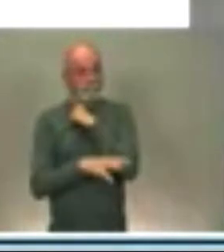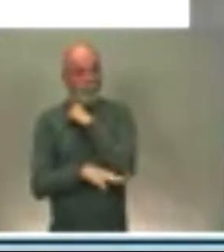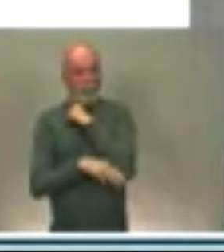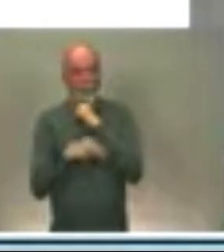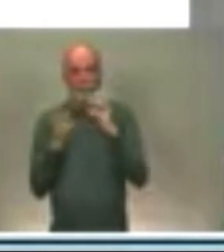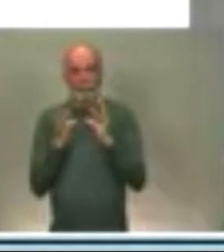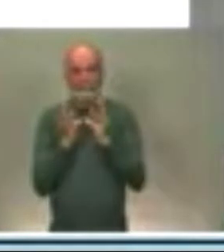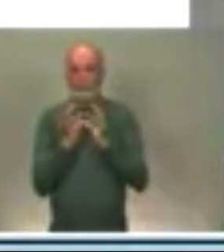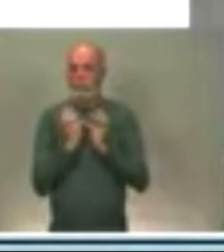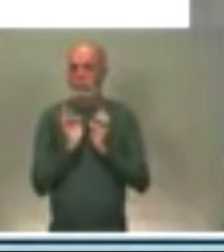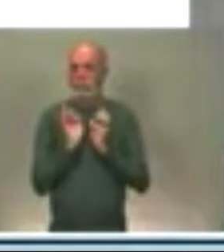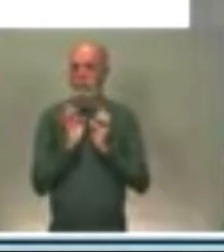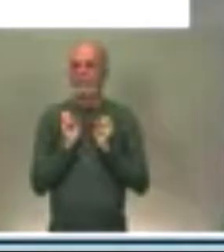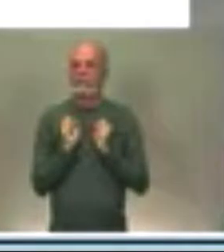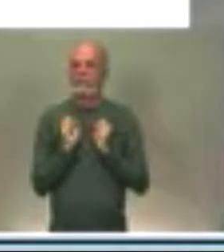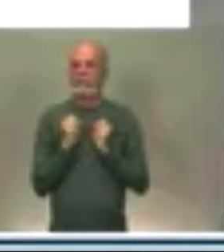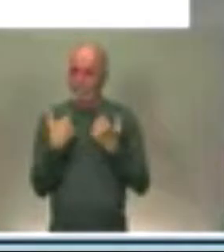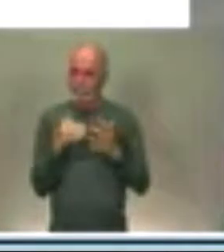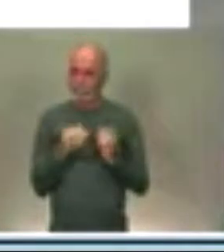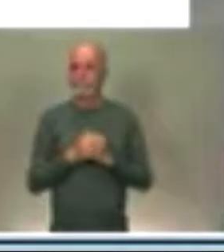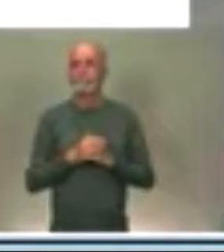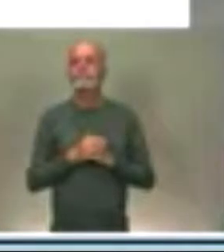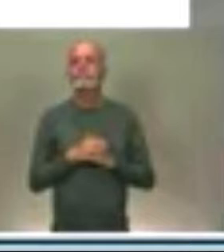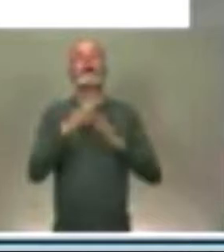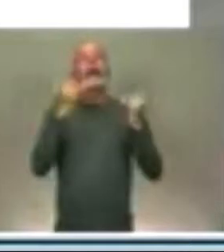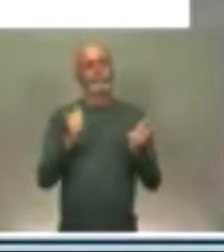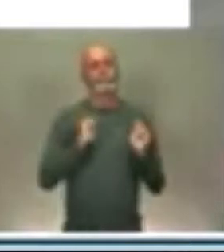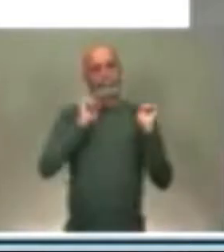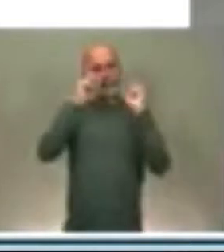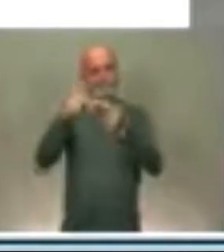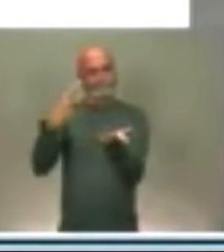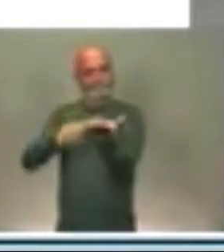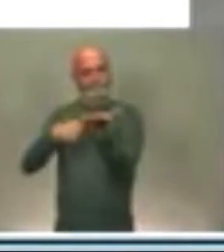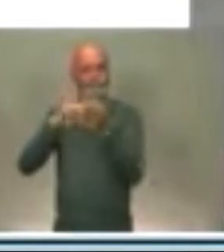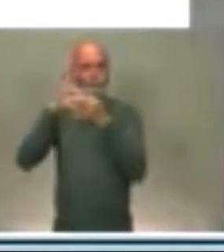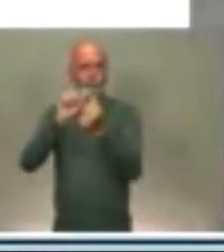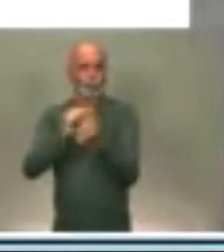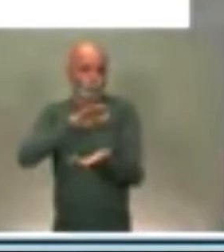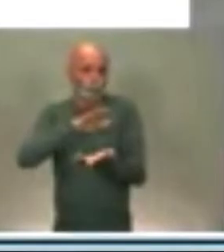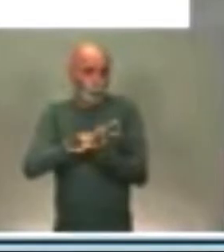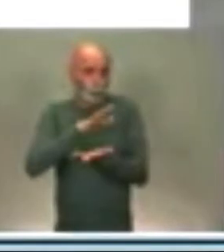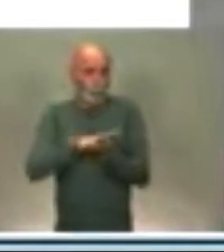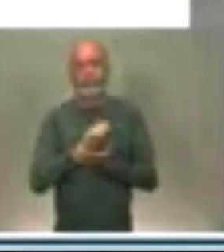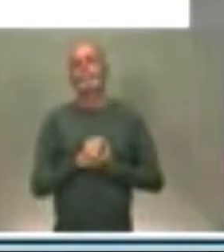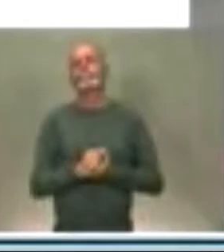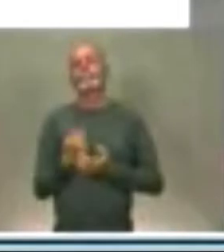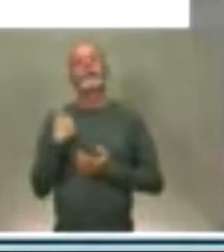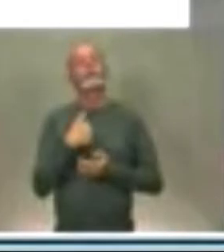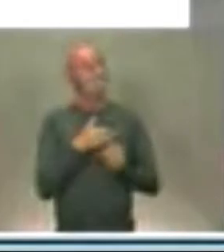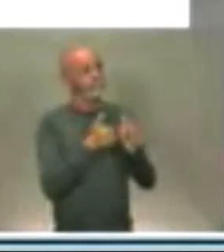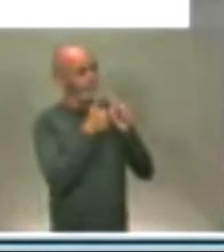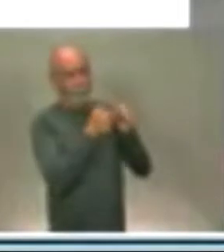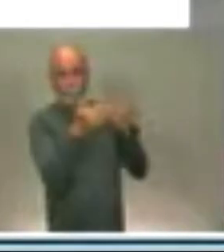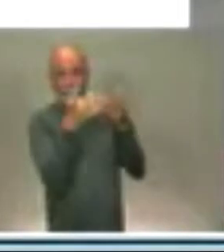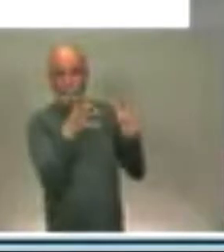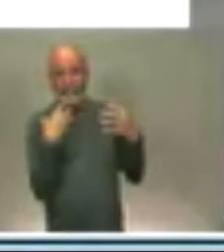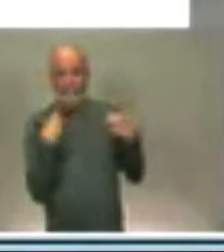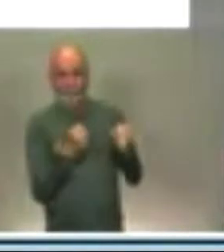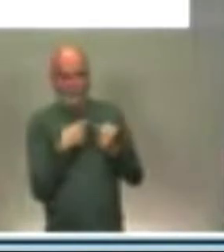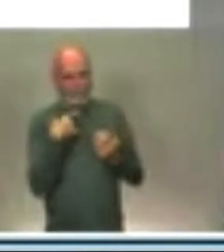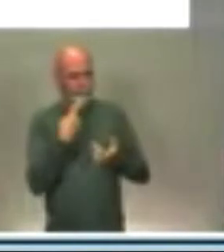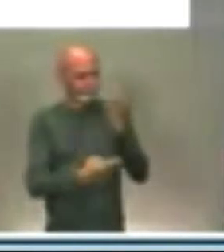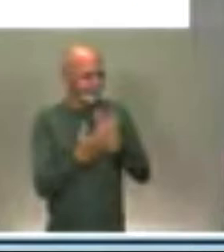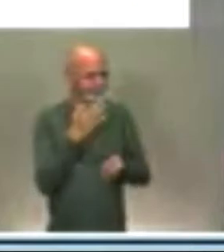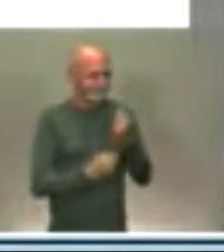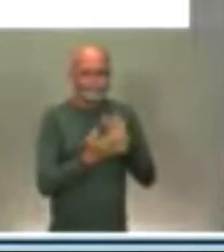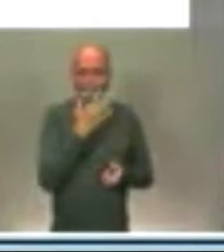let me just touch briefly now on the school reopening plan. It is based on public health guidance from my team and lines up with the direction we're going